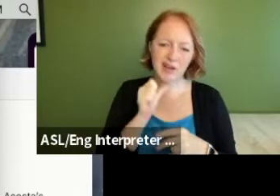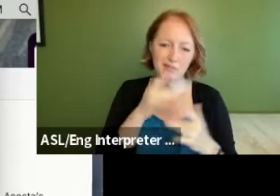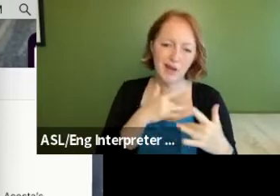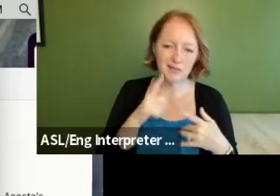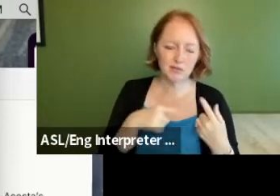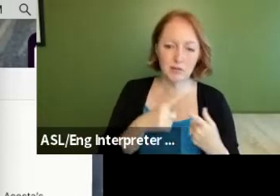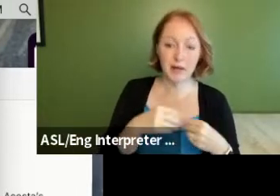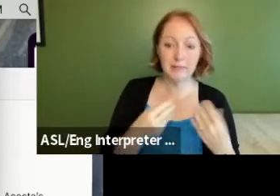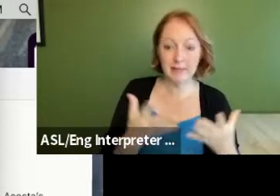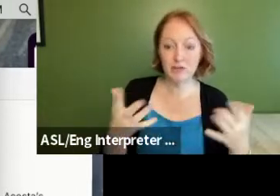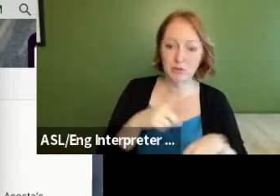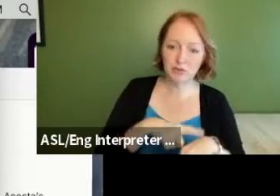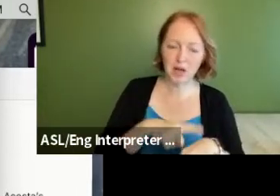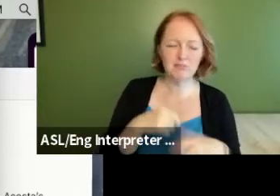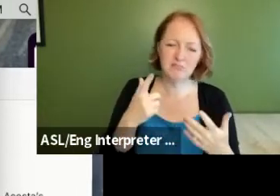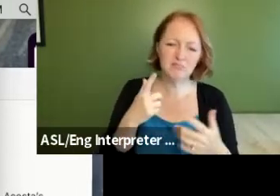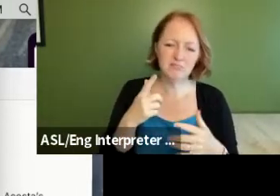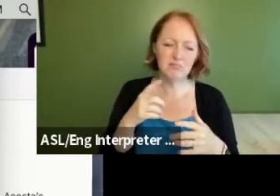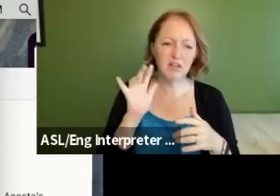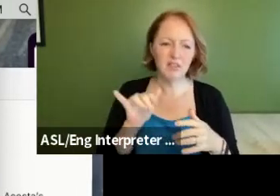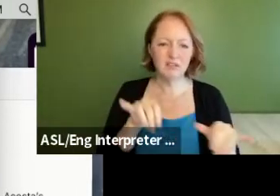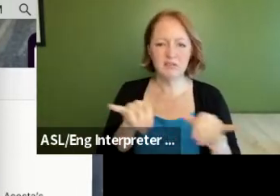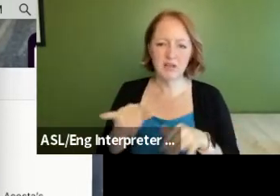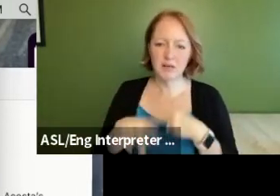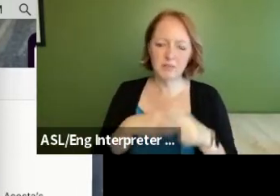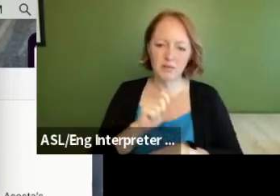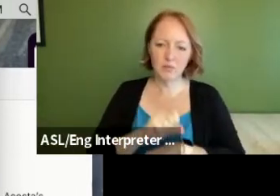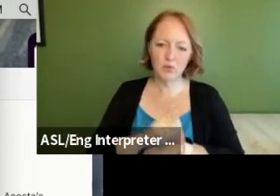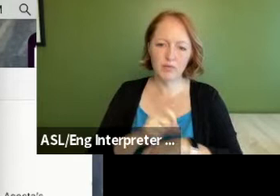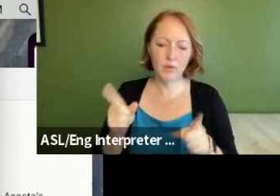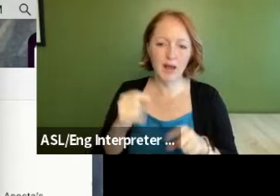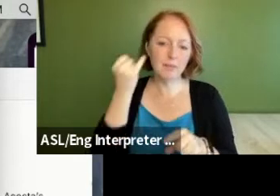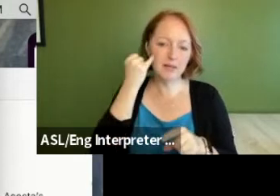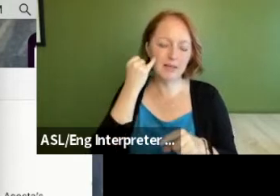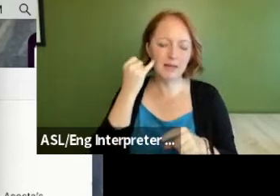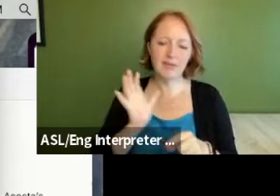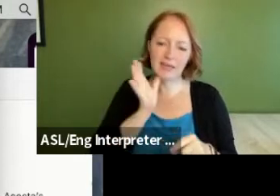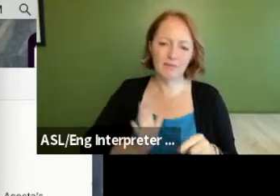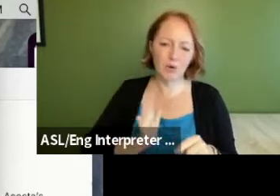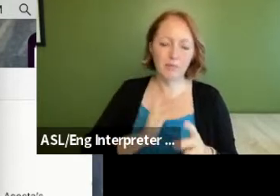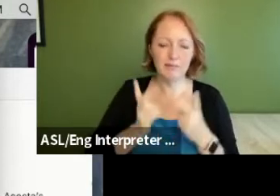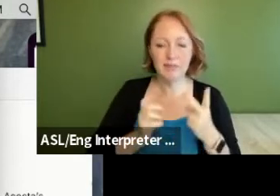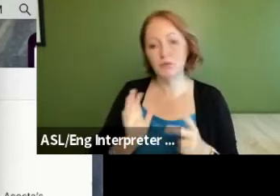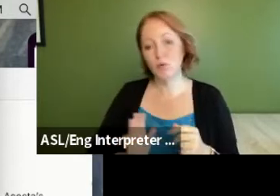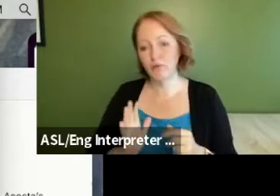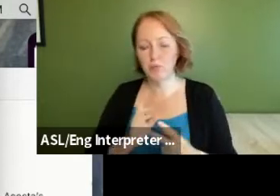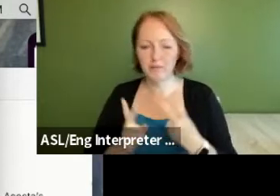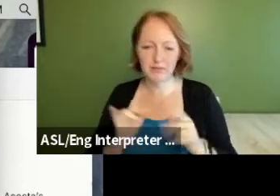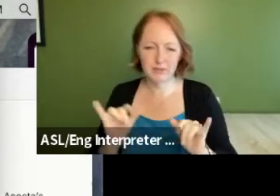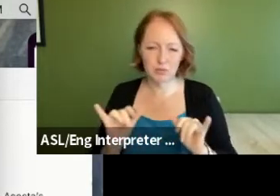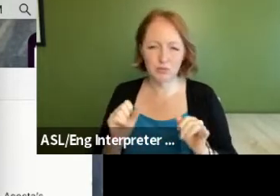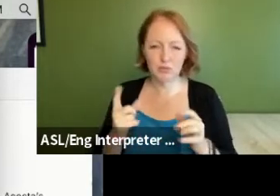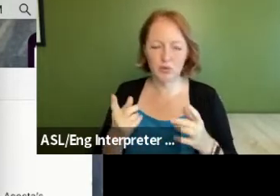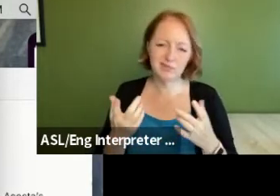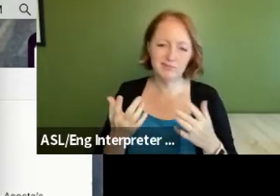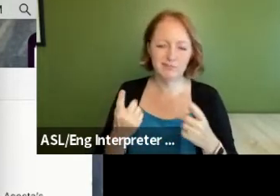am I giving too much time? Because this does the same kind of work that would happen if I were doing an informal visit or a formal visit too. So it crosses